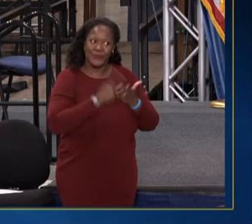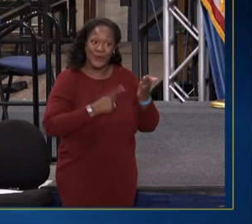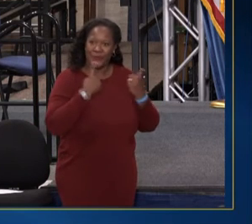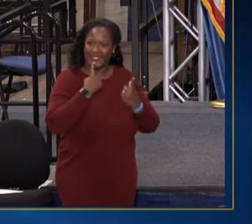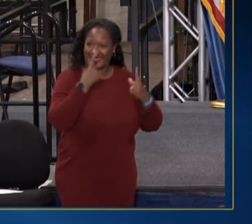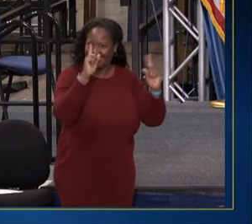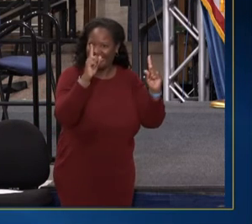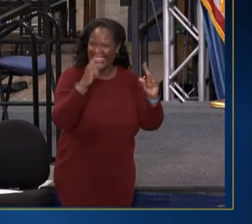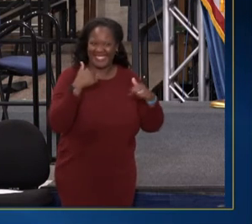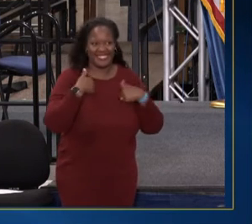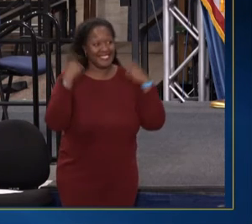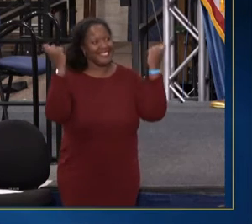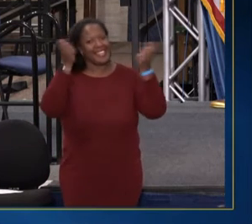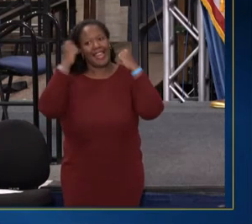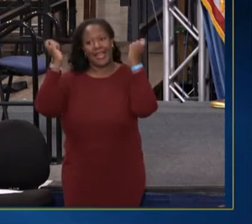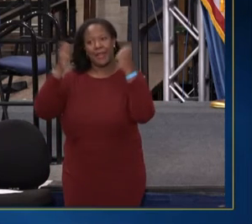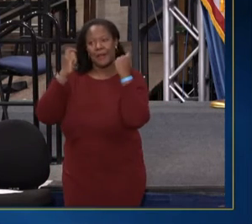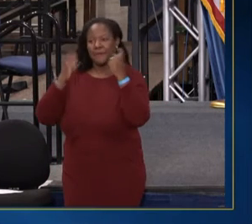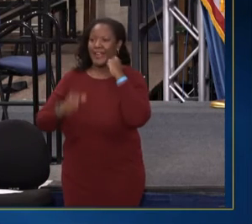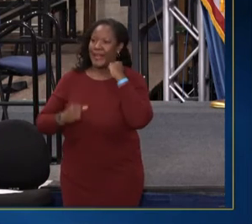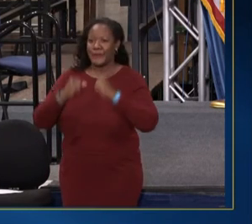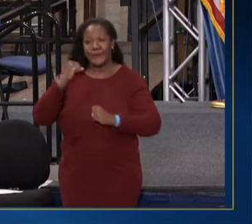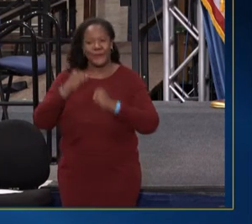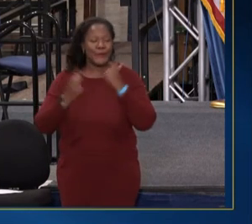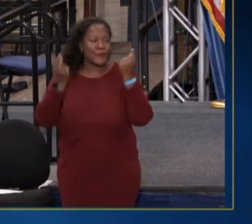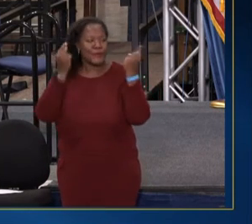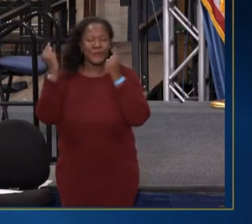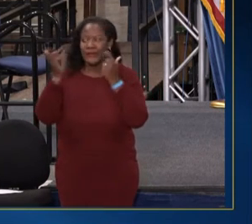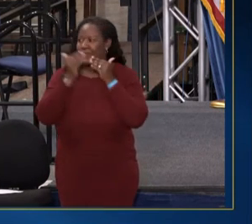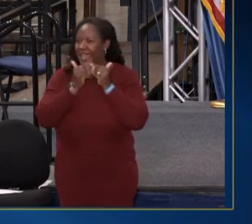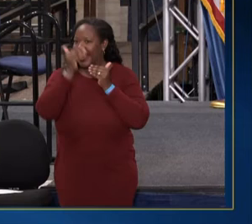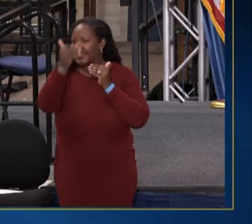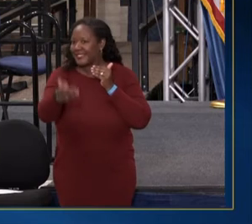to celebrate during Pride Month where we go from here.